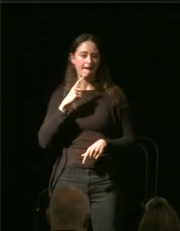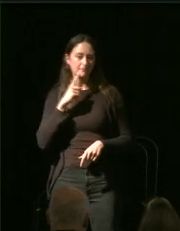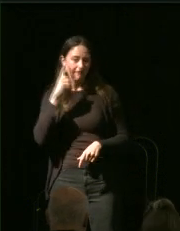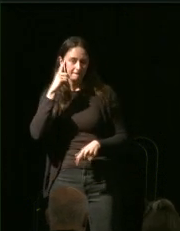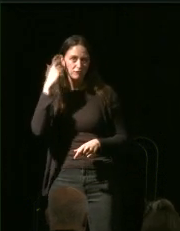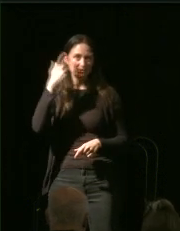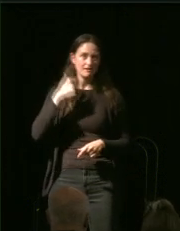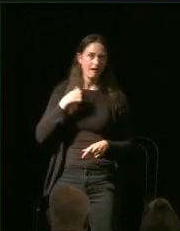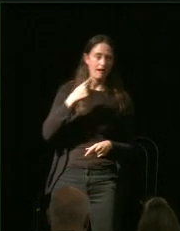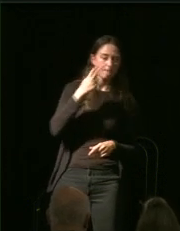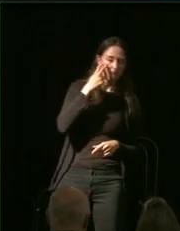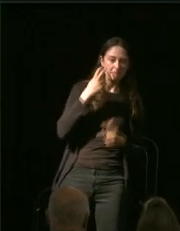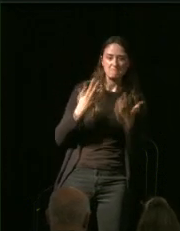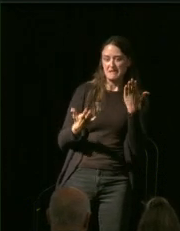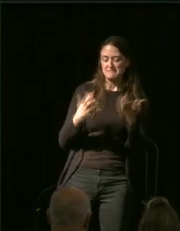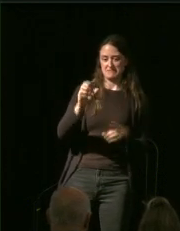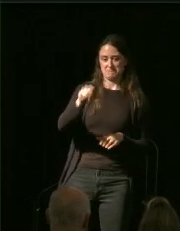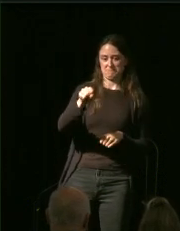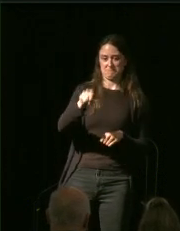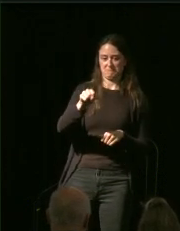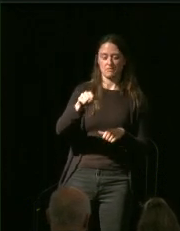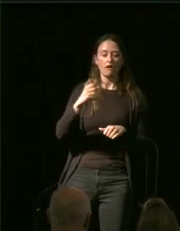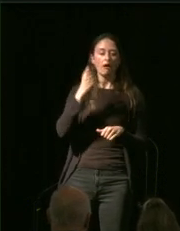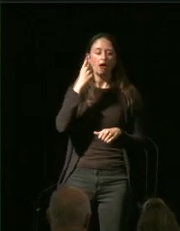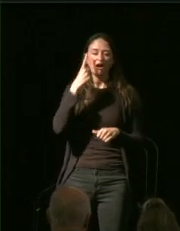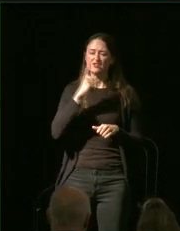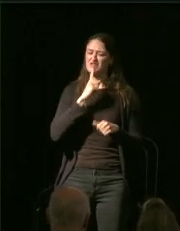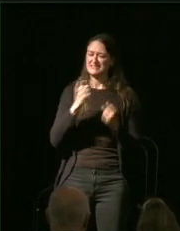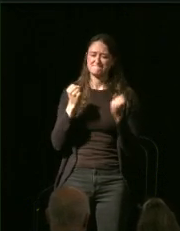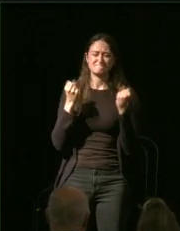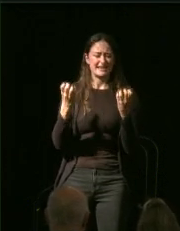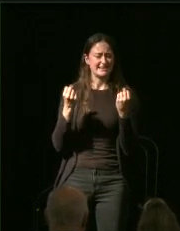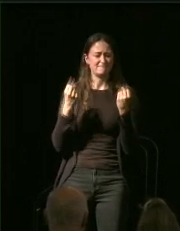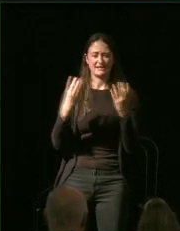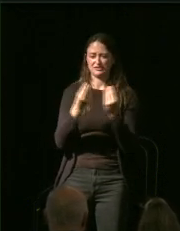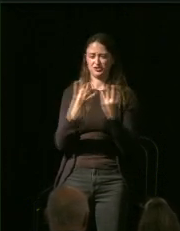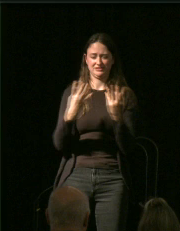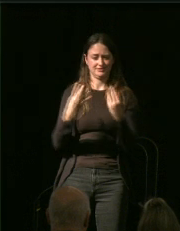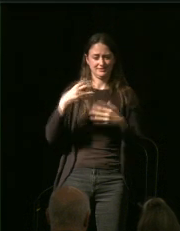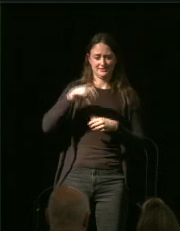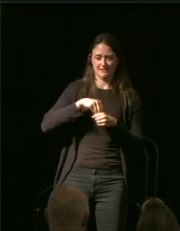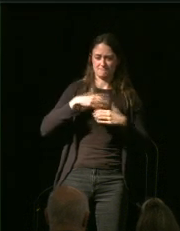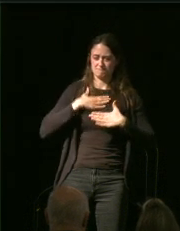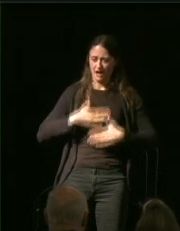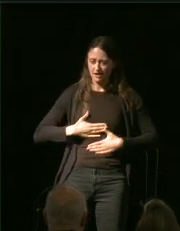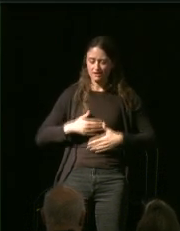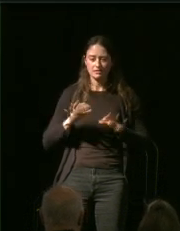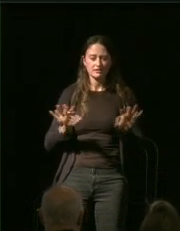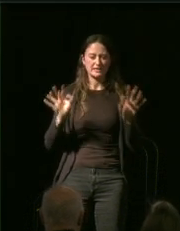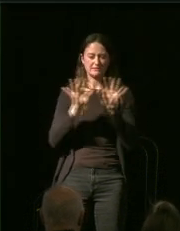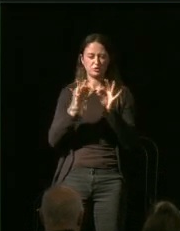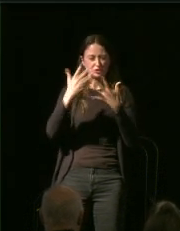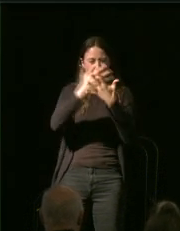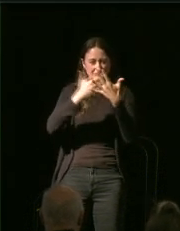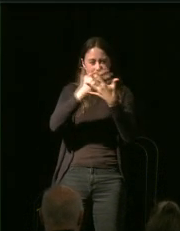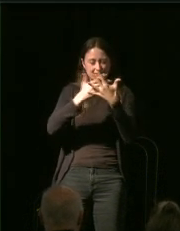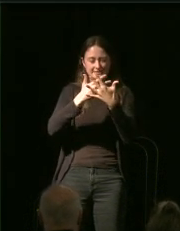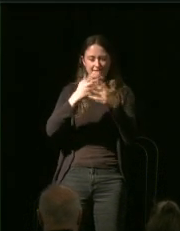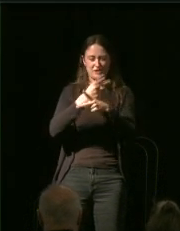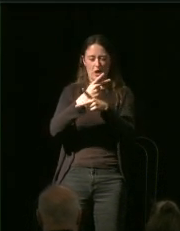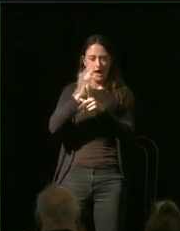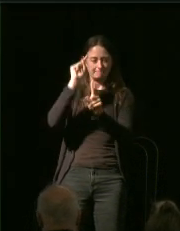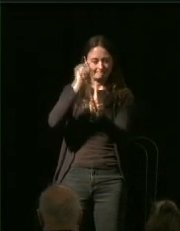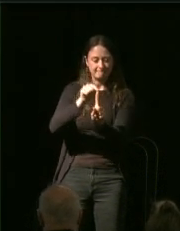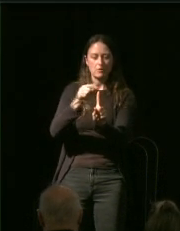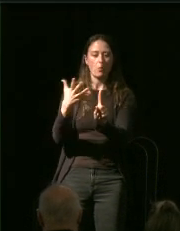no cost due to sponsorships from pharmaceutical companies or patient advocacy organizations, but may have certain requirements attached to